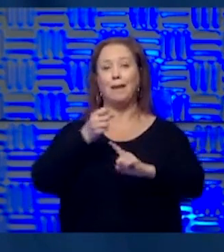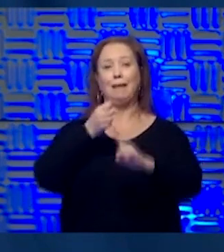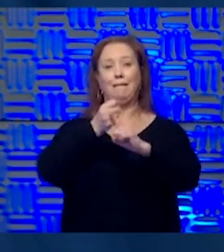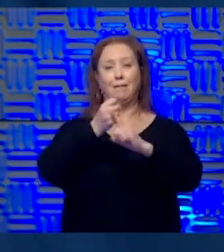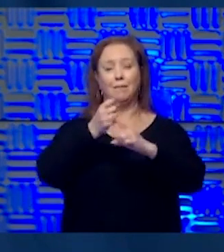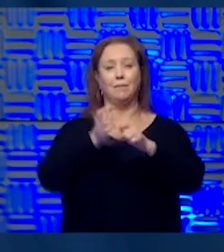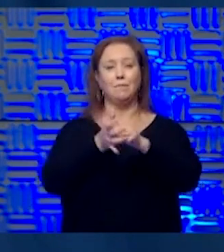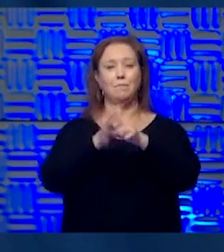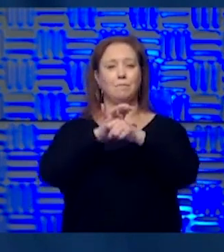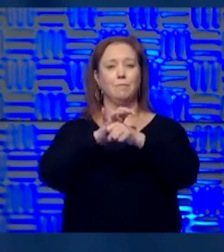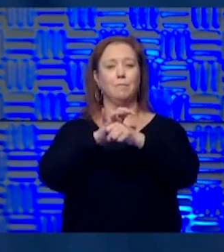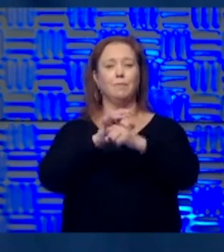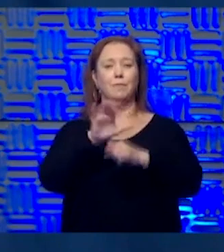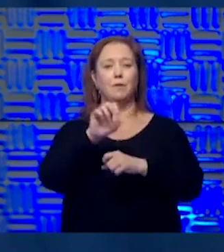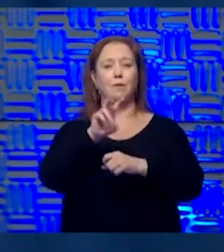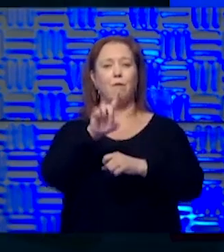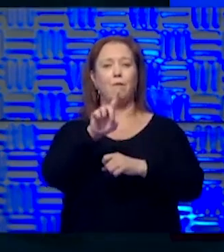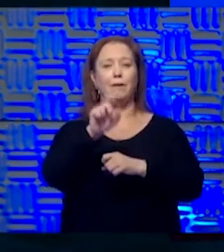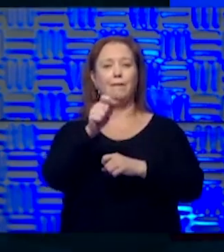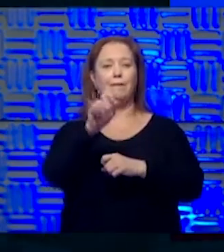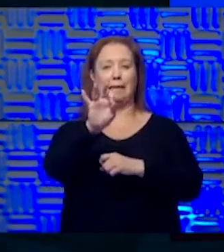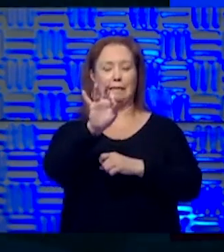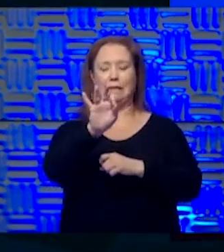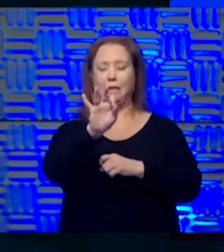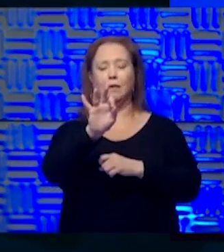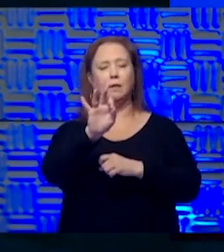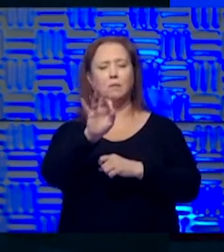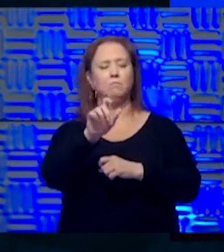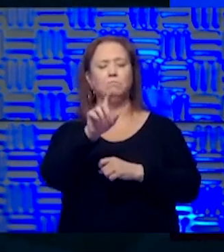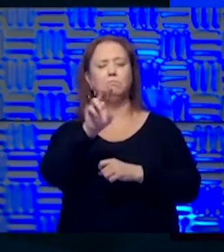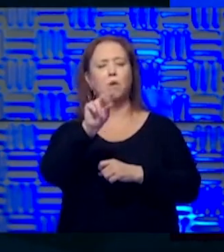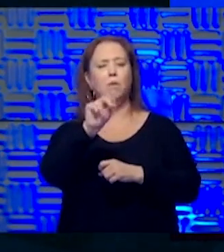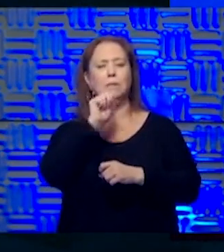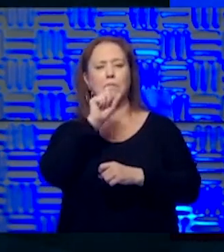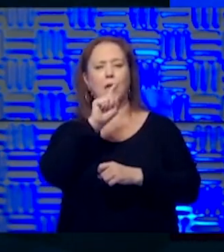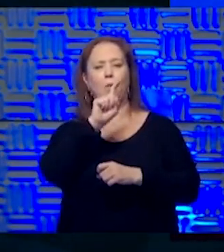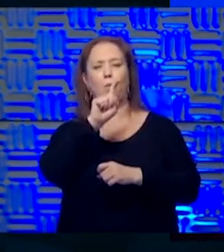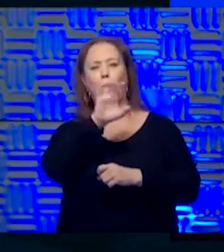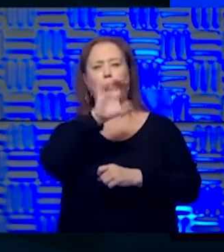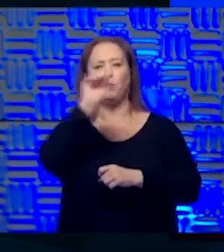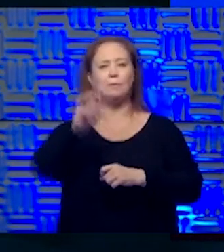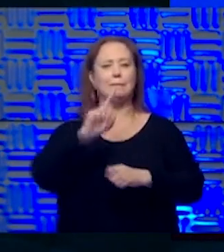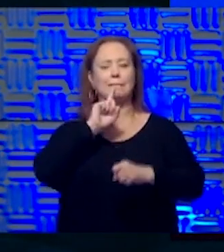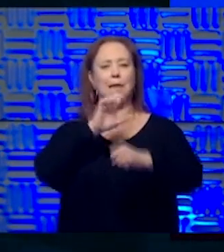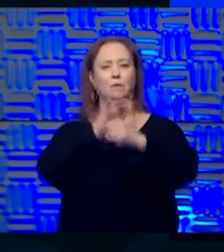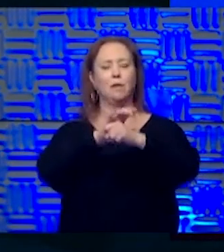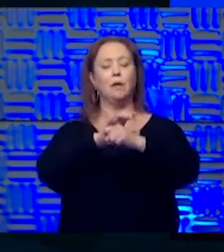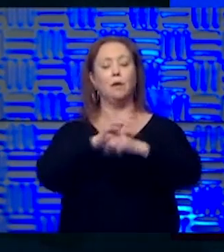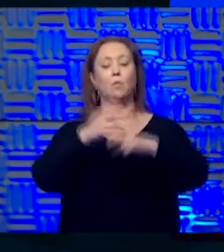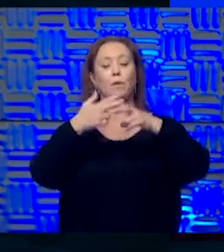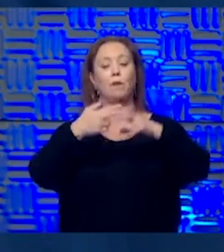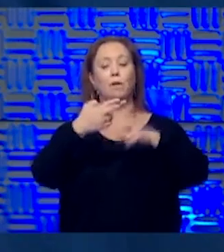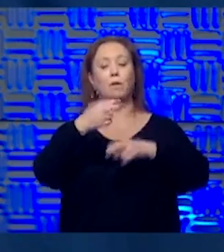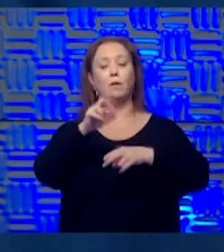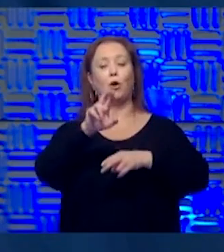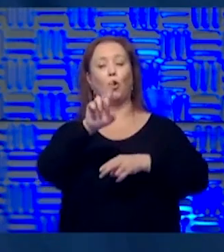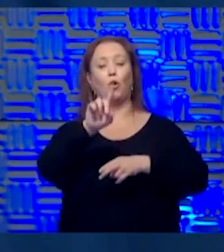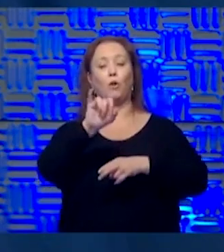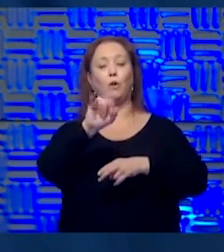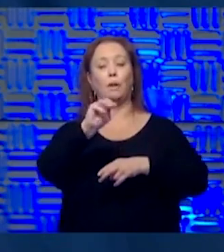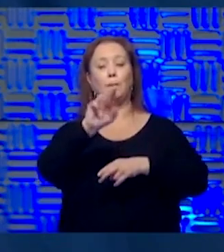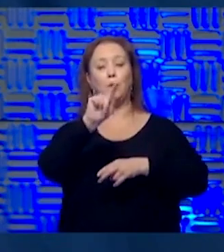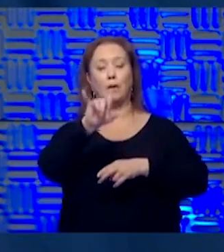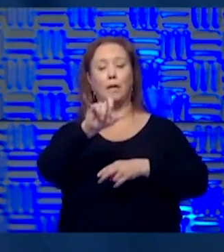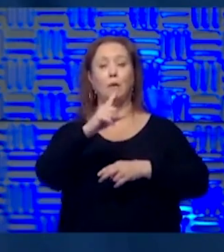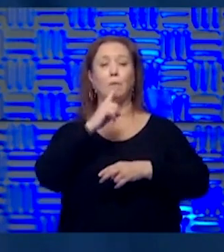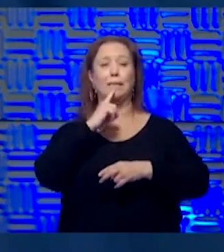COVID-19. So I don't think it's inevitable that everybody gets it. Certainly we've talked about herd immunity. Again, for most things, we